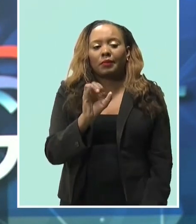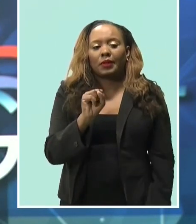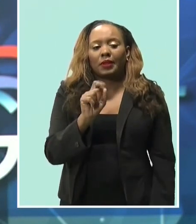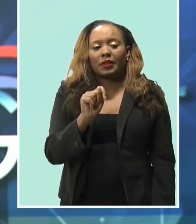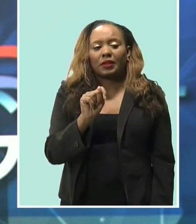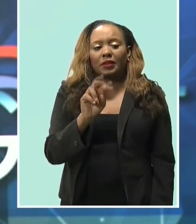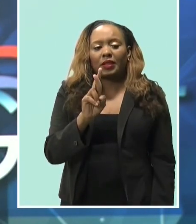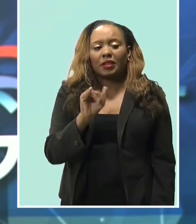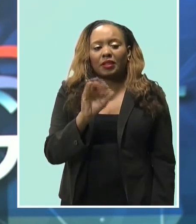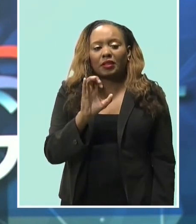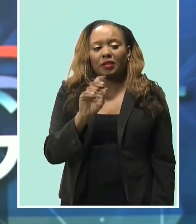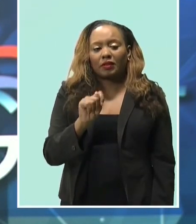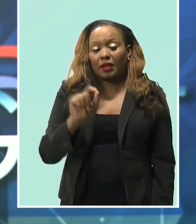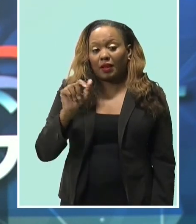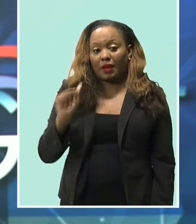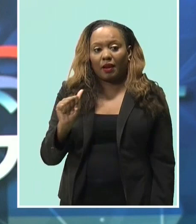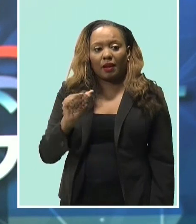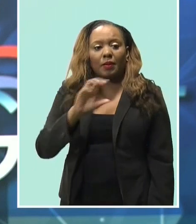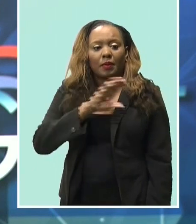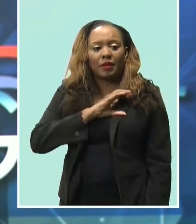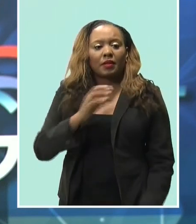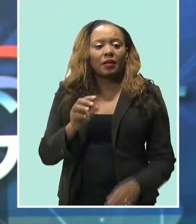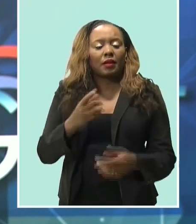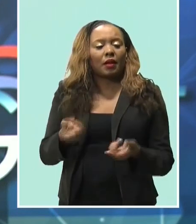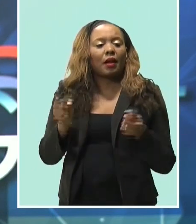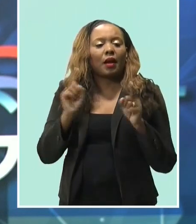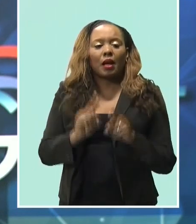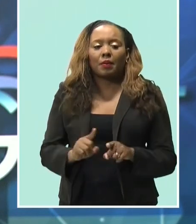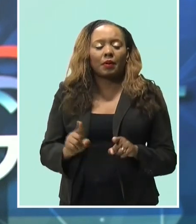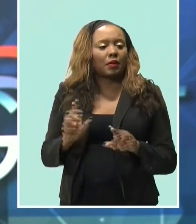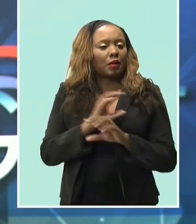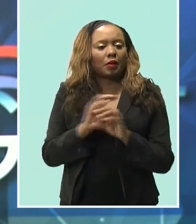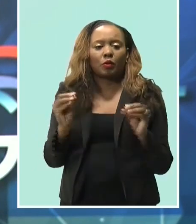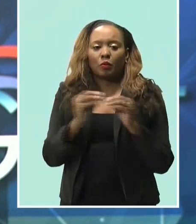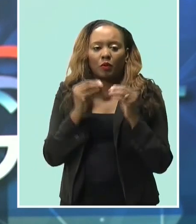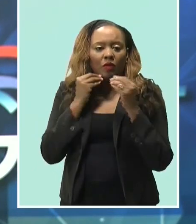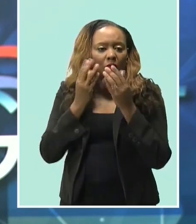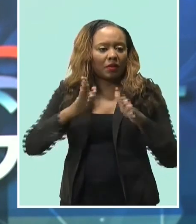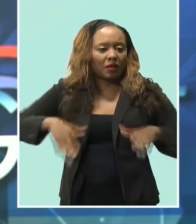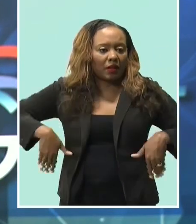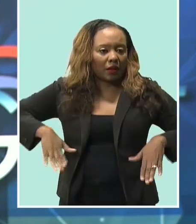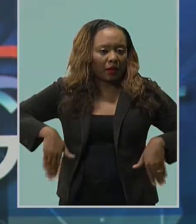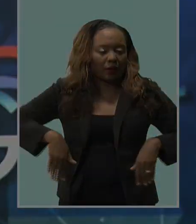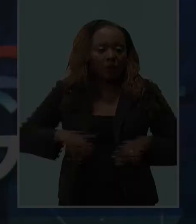force at the District A Police Complex. No further details are available at this time.